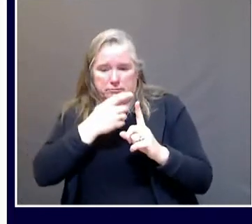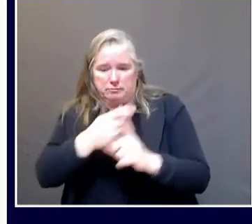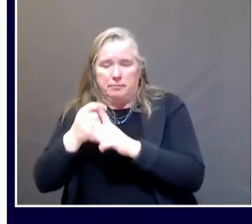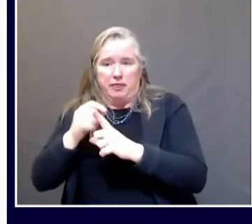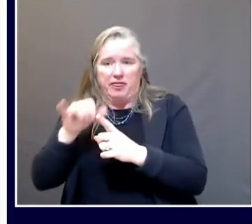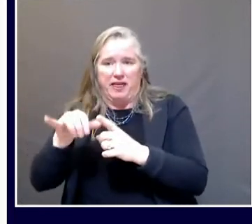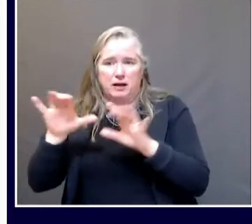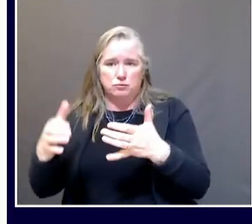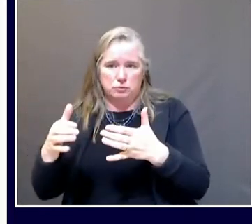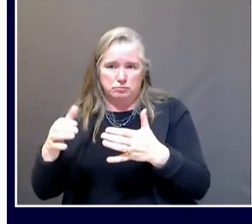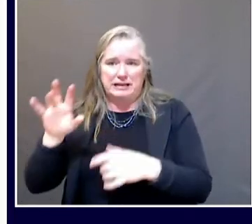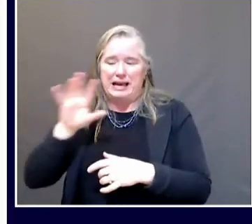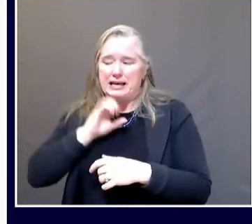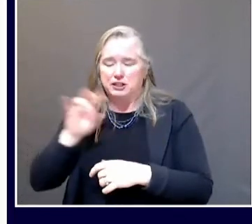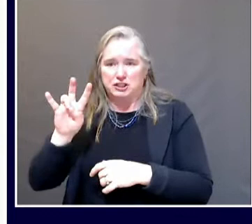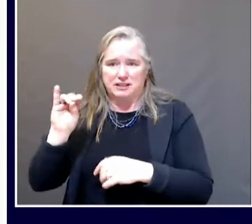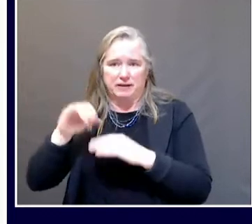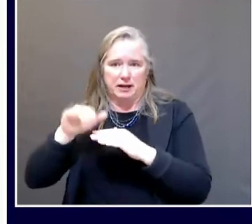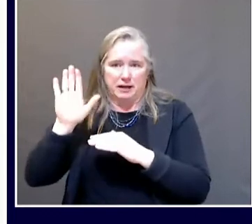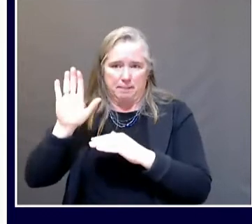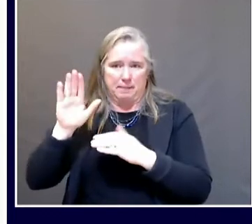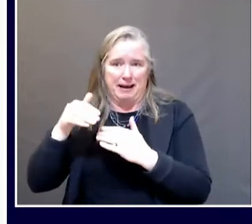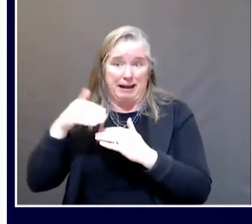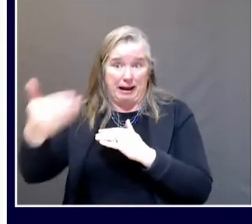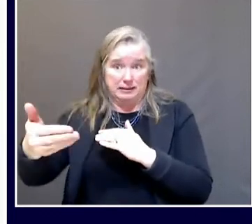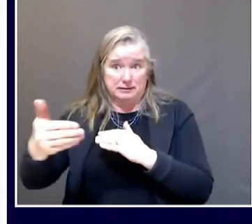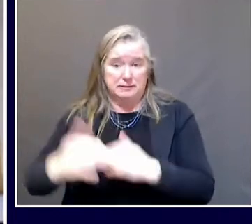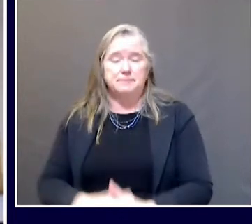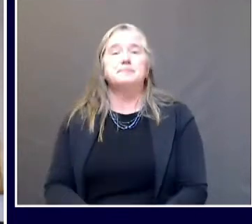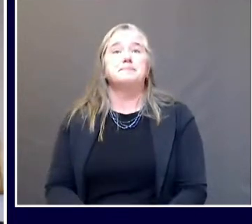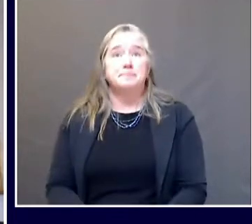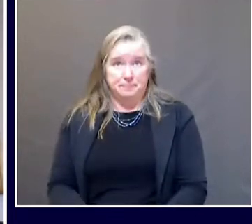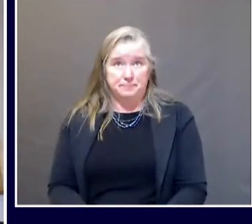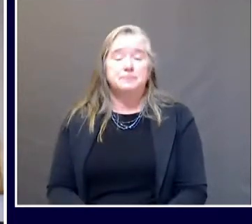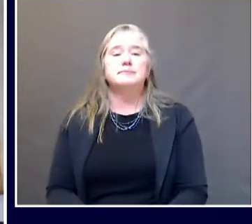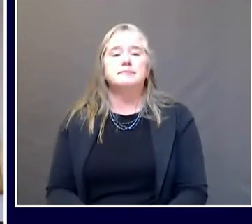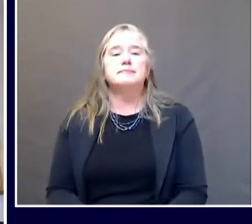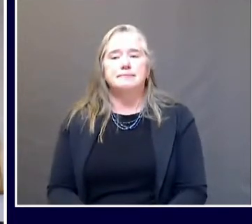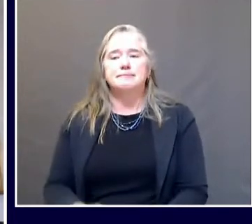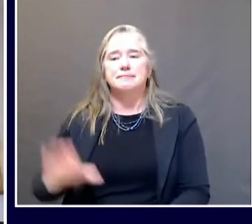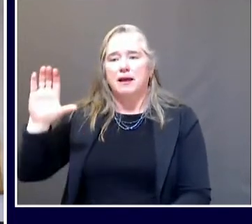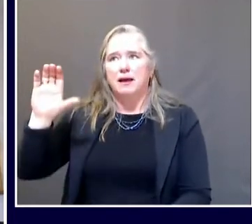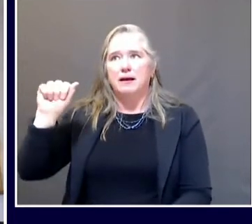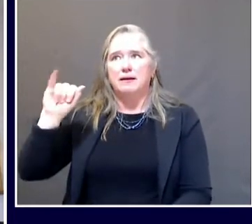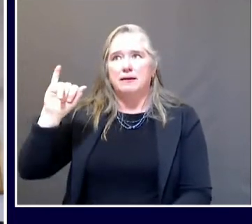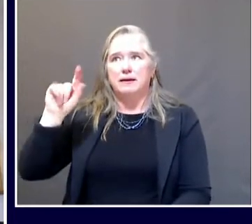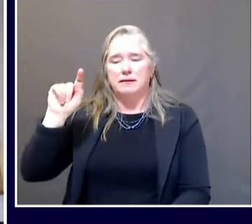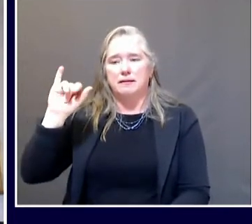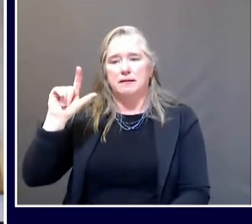70 and older. Thank you. I'm going to turn it over to Caitlin Andrews next.